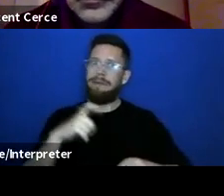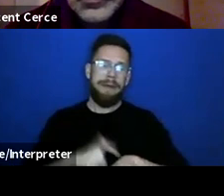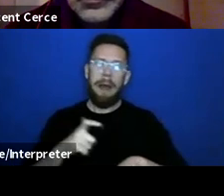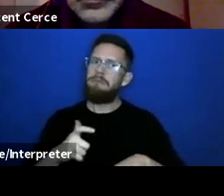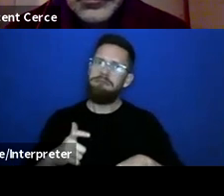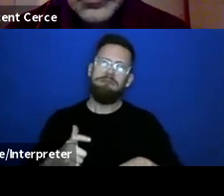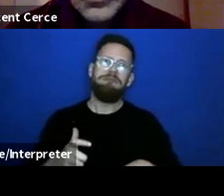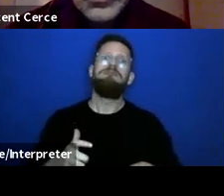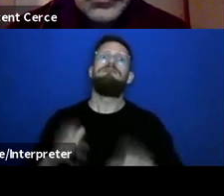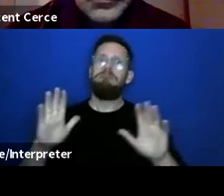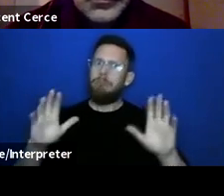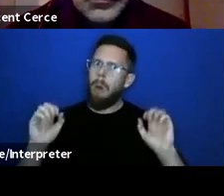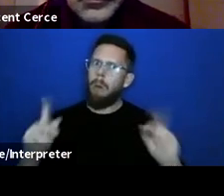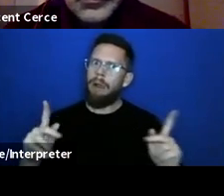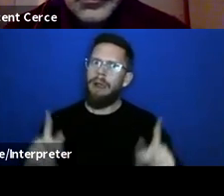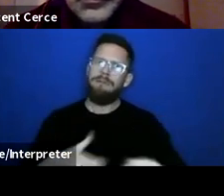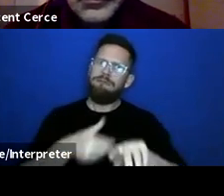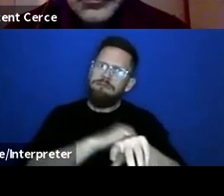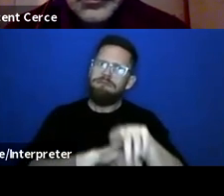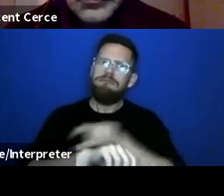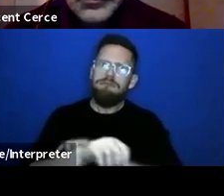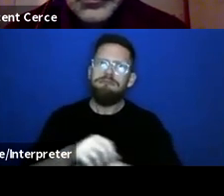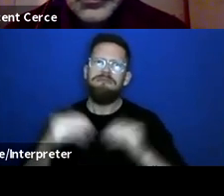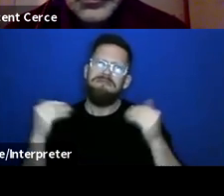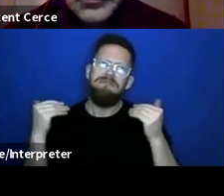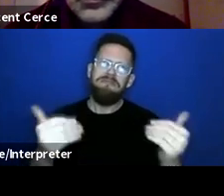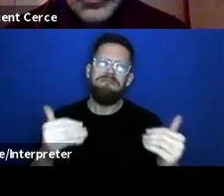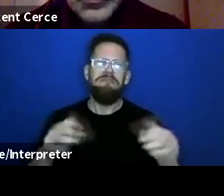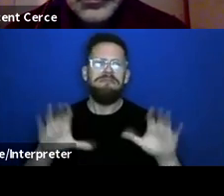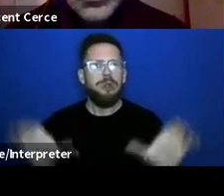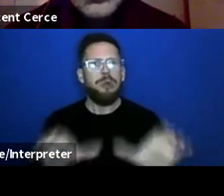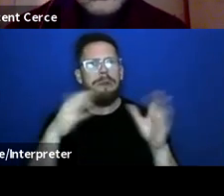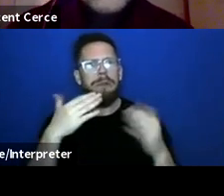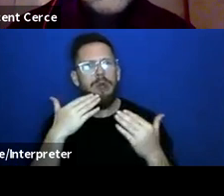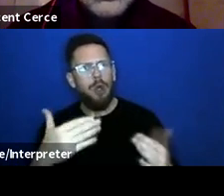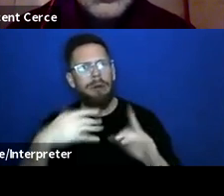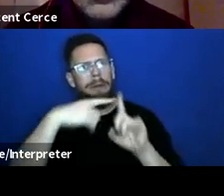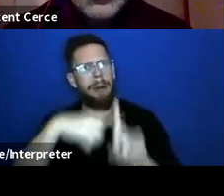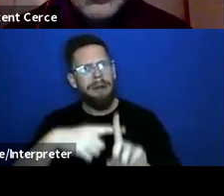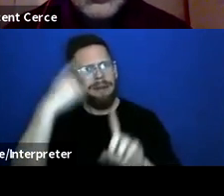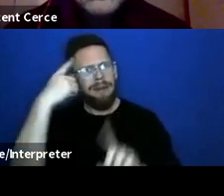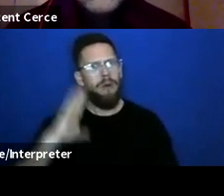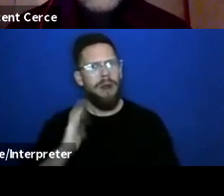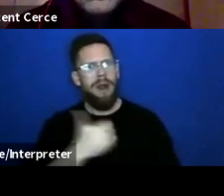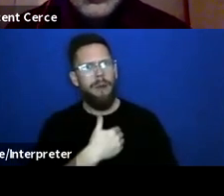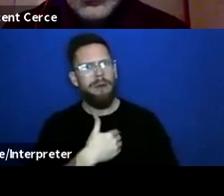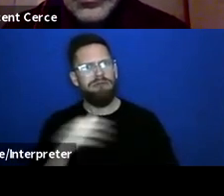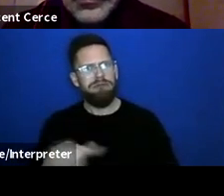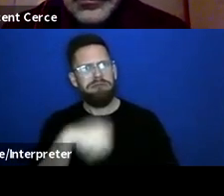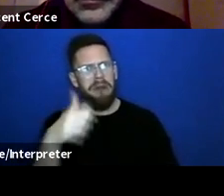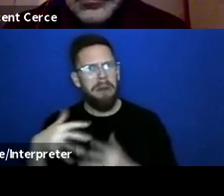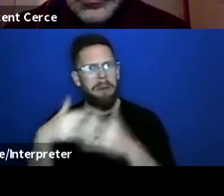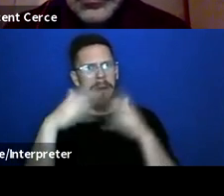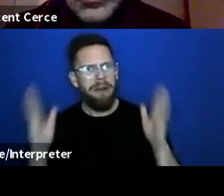kind of say, all right, let's buckle down and let's do something good, you know, for, you know, our fellow citizens and that sort of thing. So, and it's